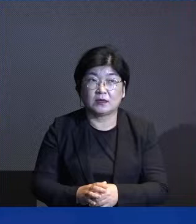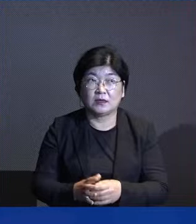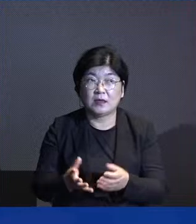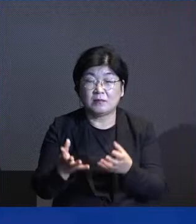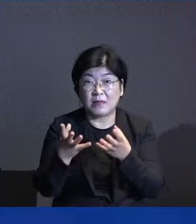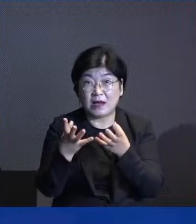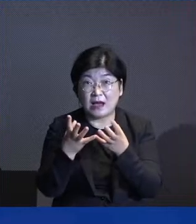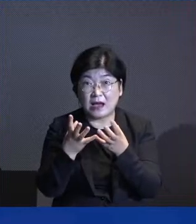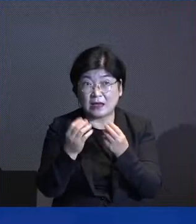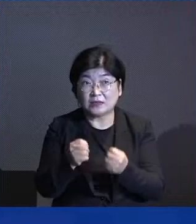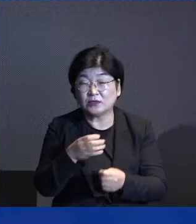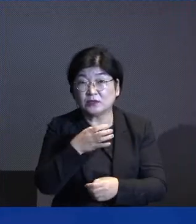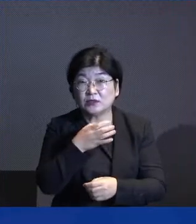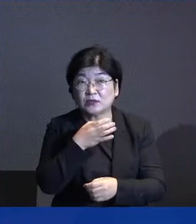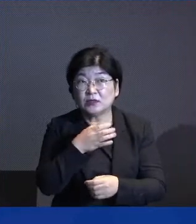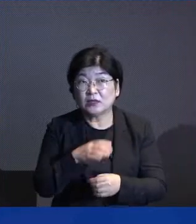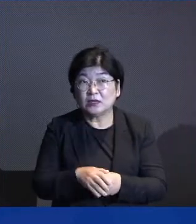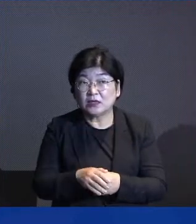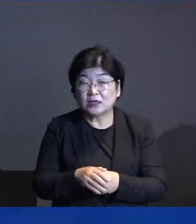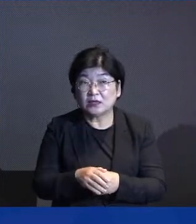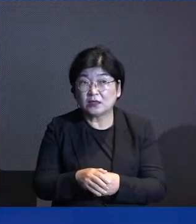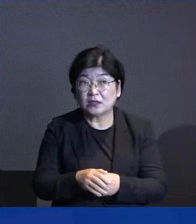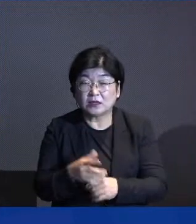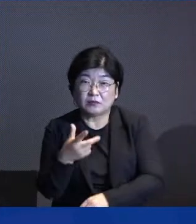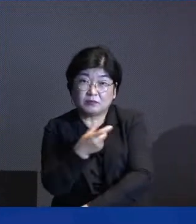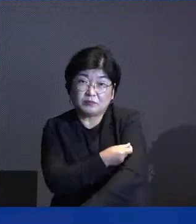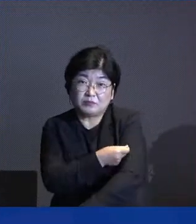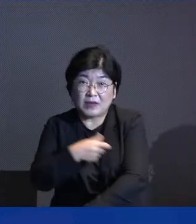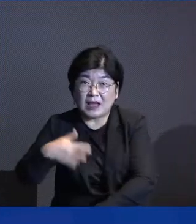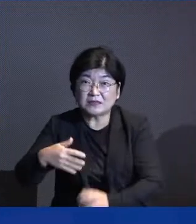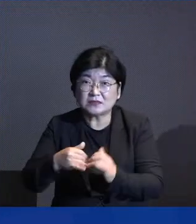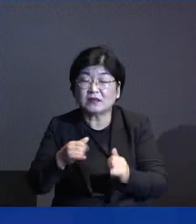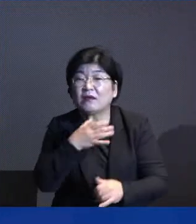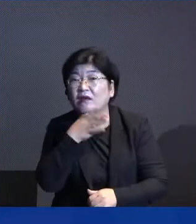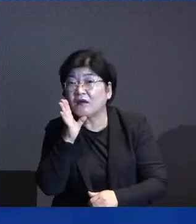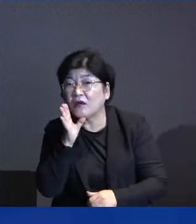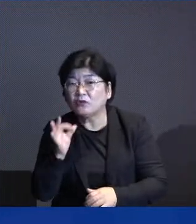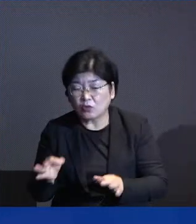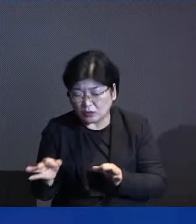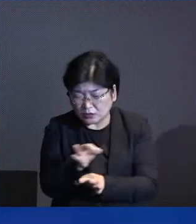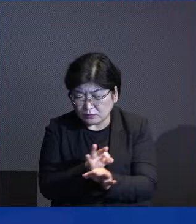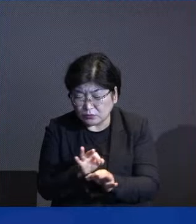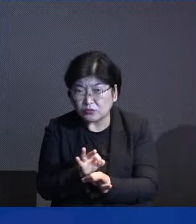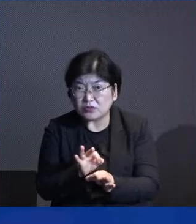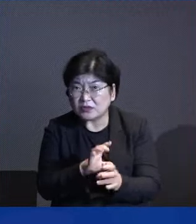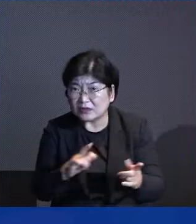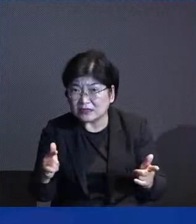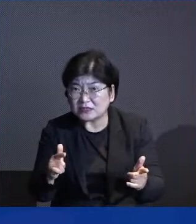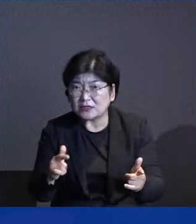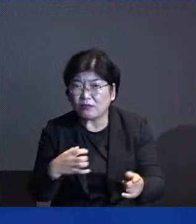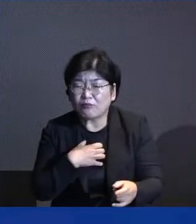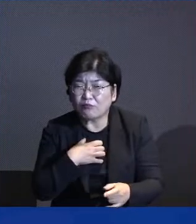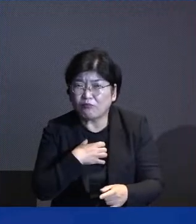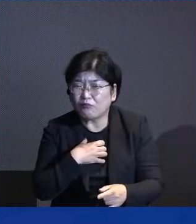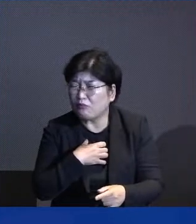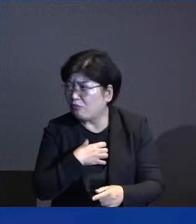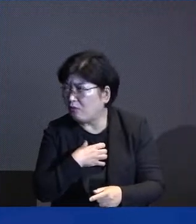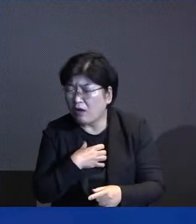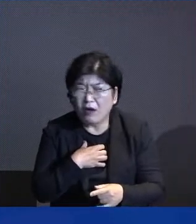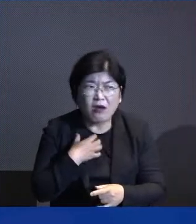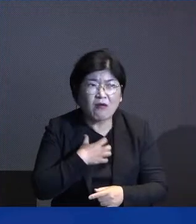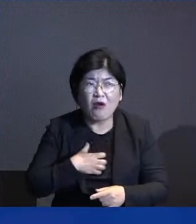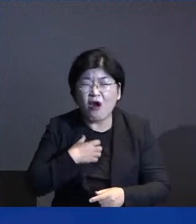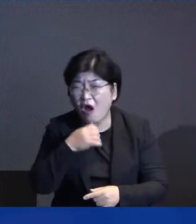abuse, financial insecurity, misinformation with related to vaccines, especially those who are in nursing